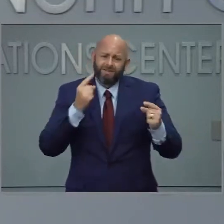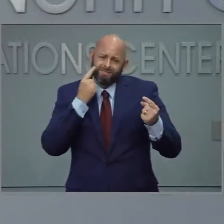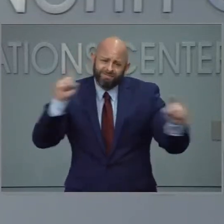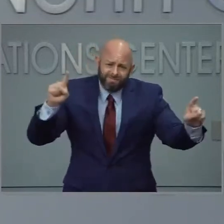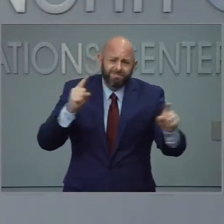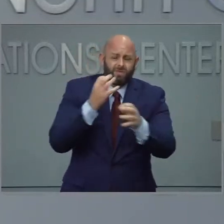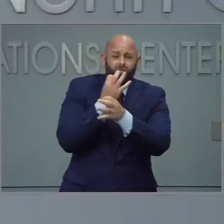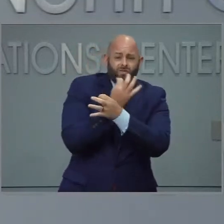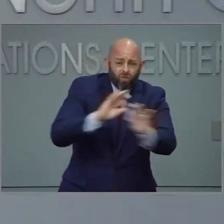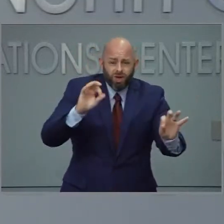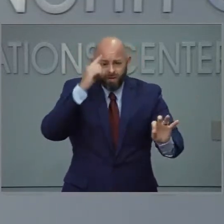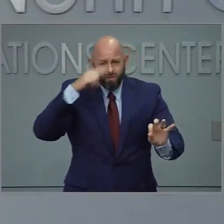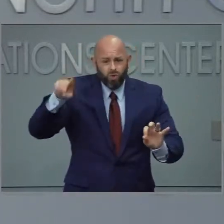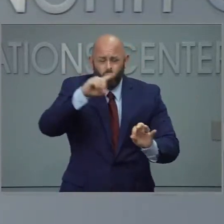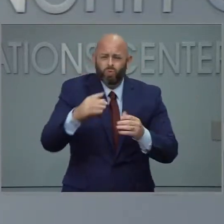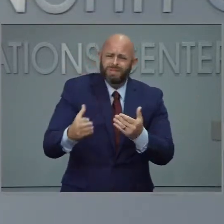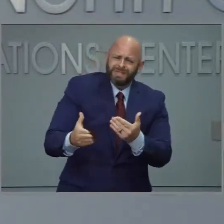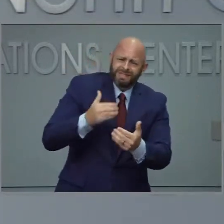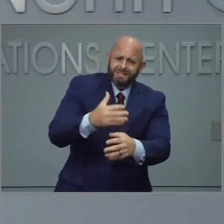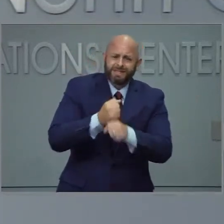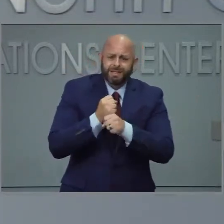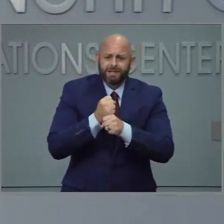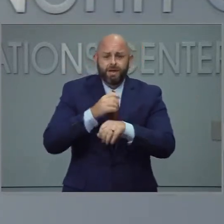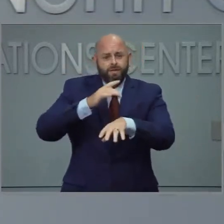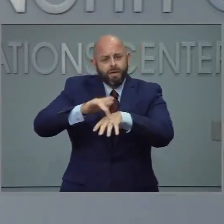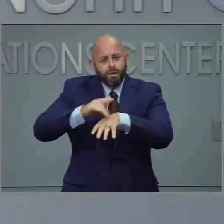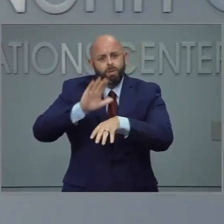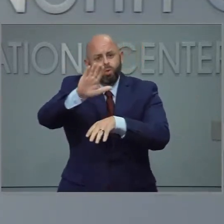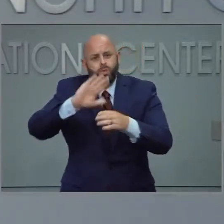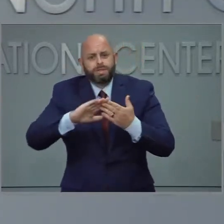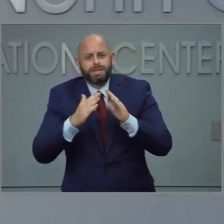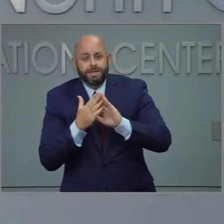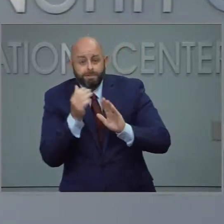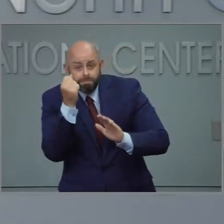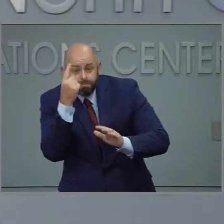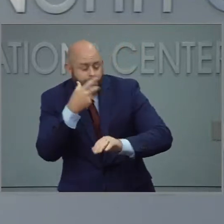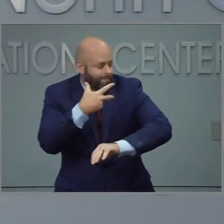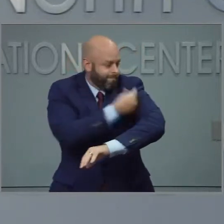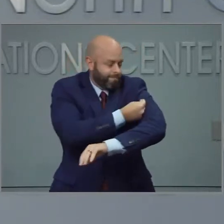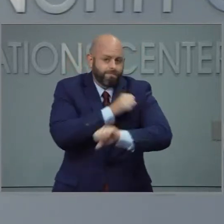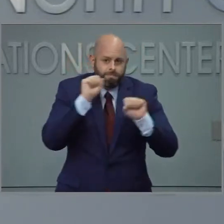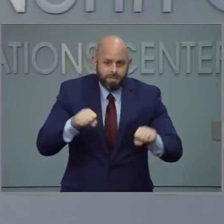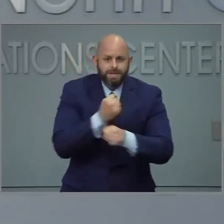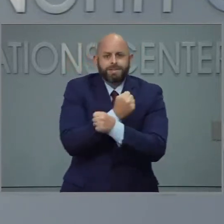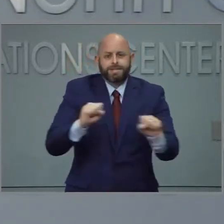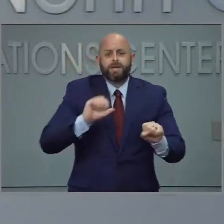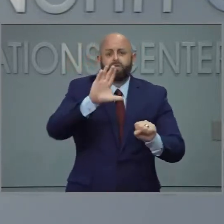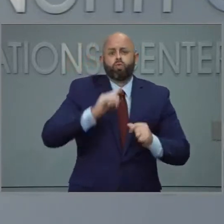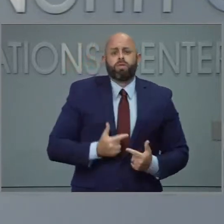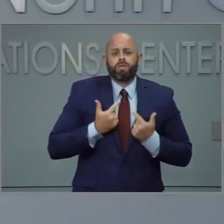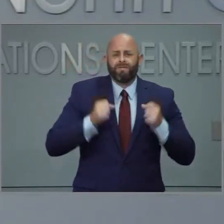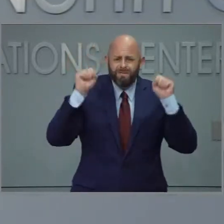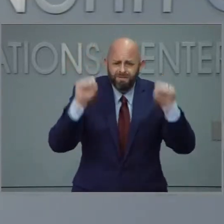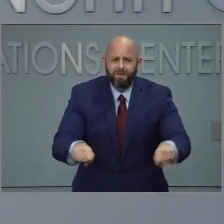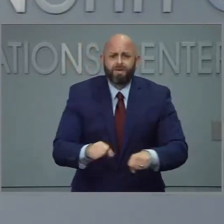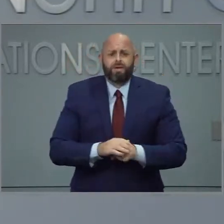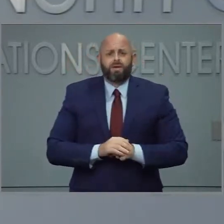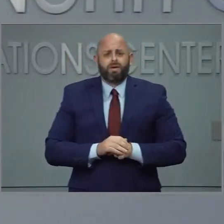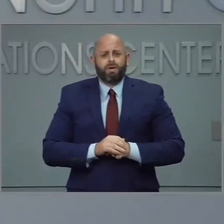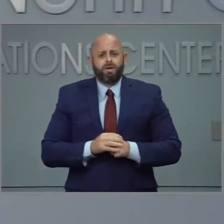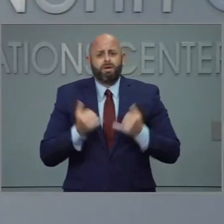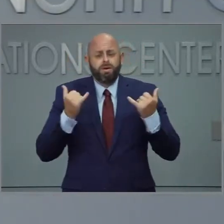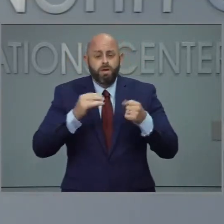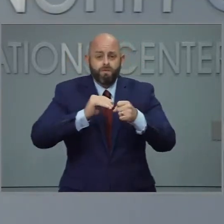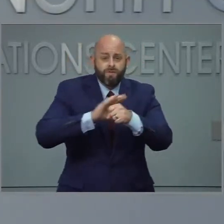every community. And this vaccine could save your life. This virus is now much